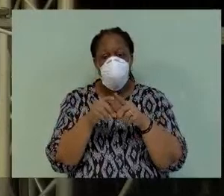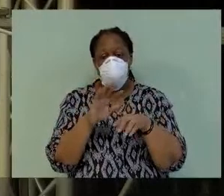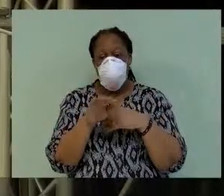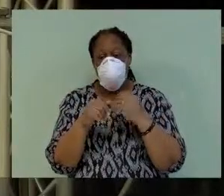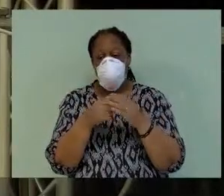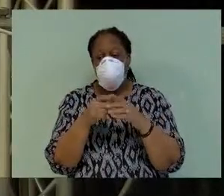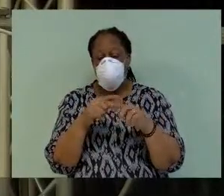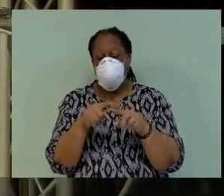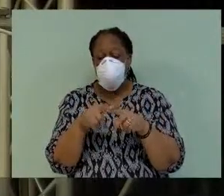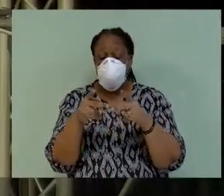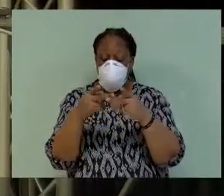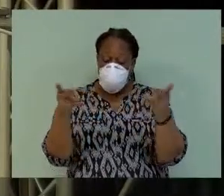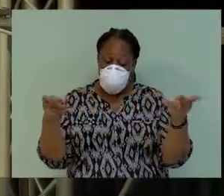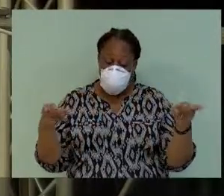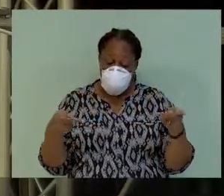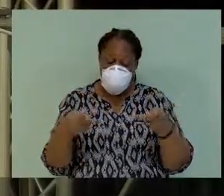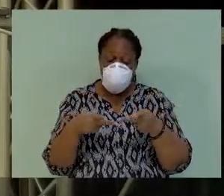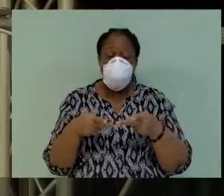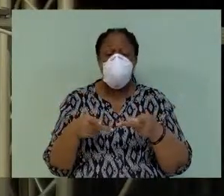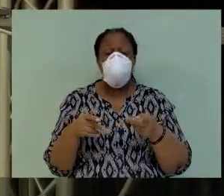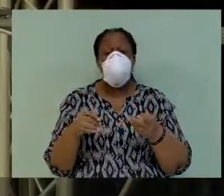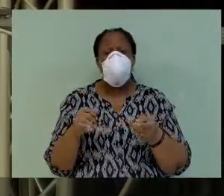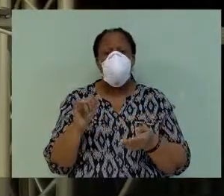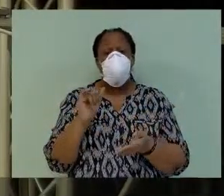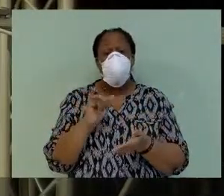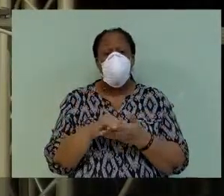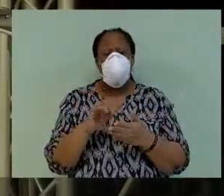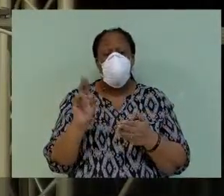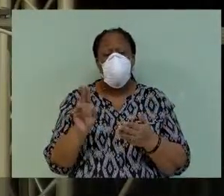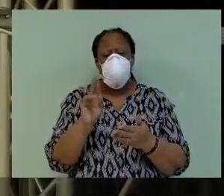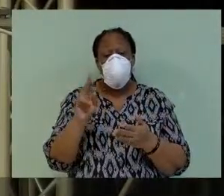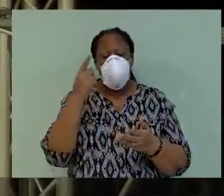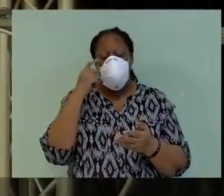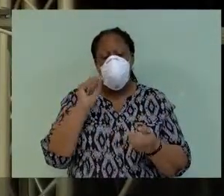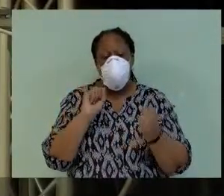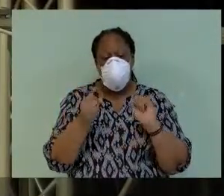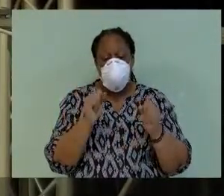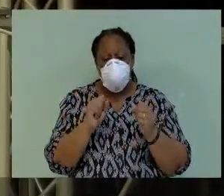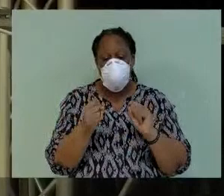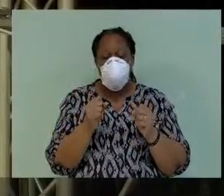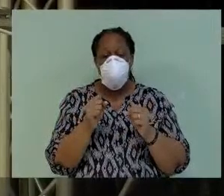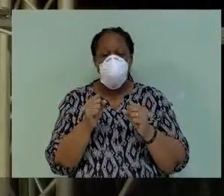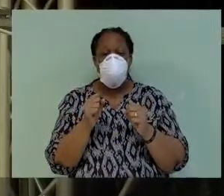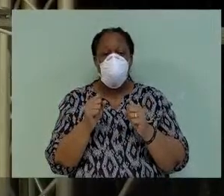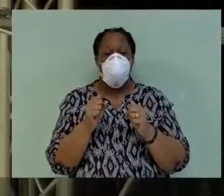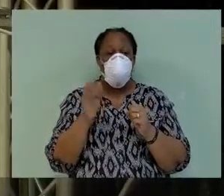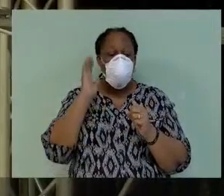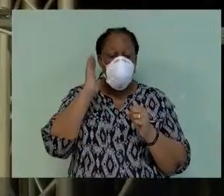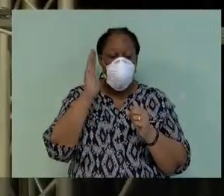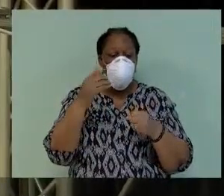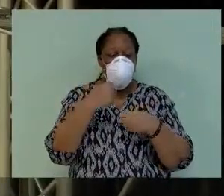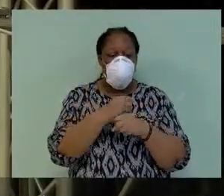facilities. And so what we are going to do, we are going to ensure that we have the necessary